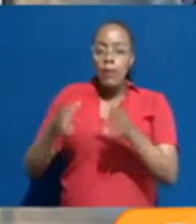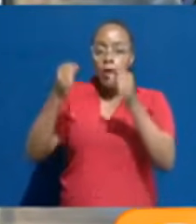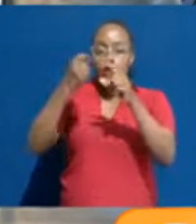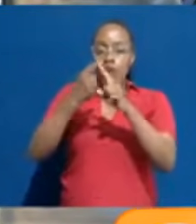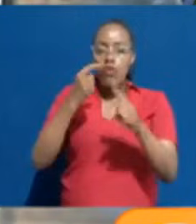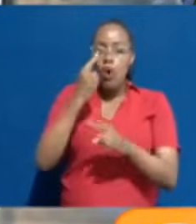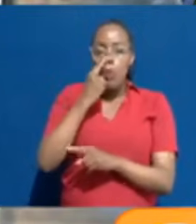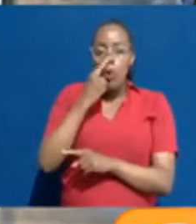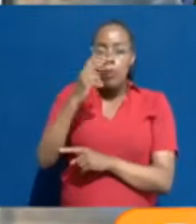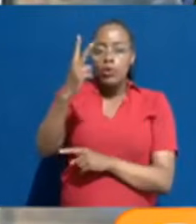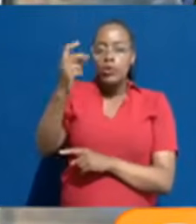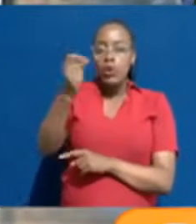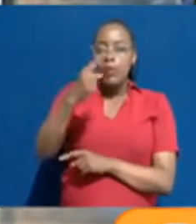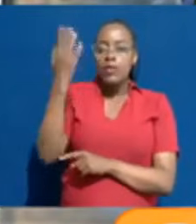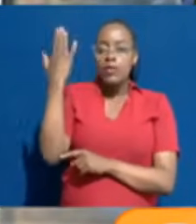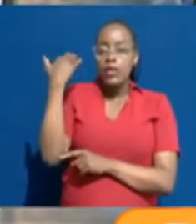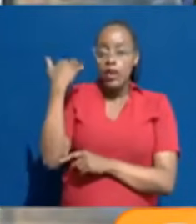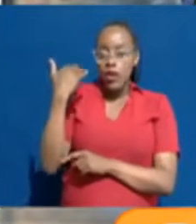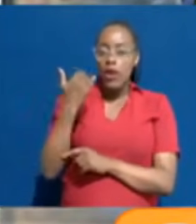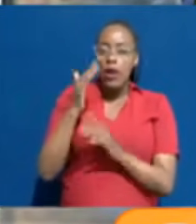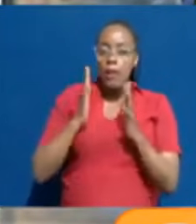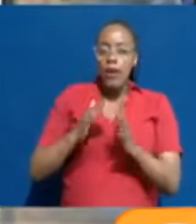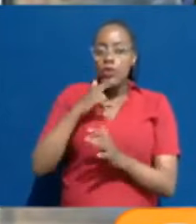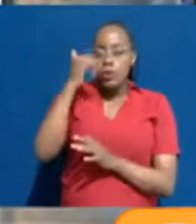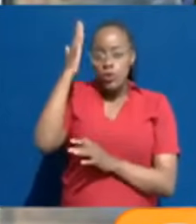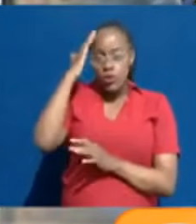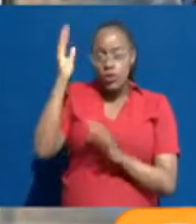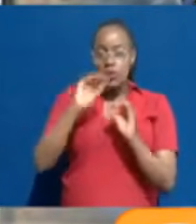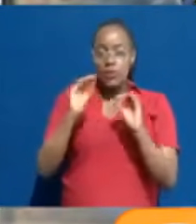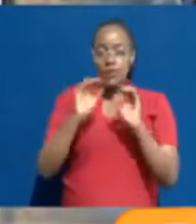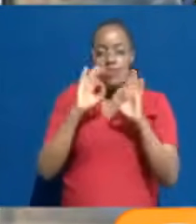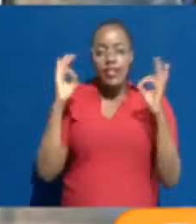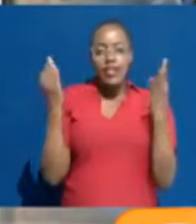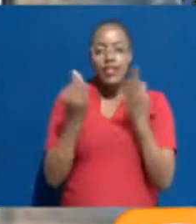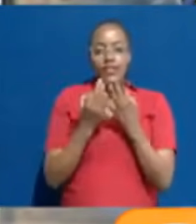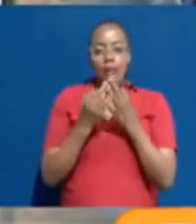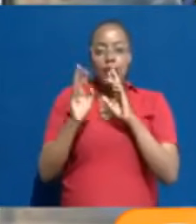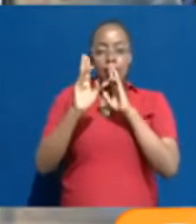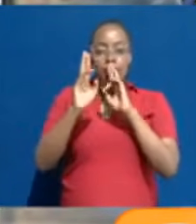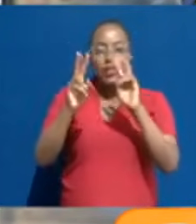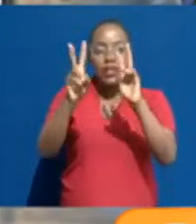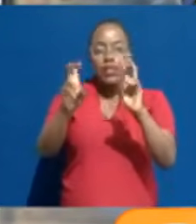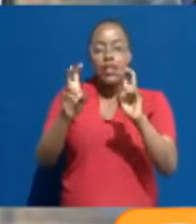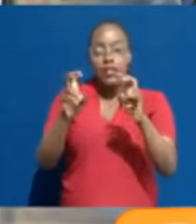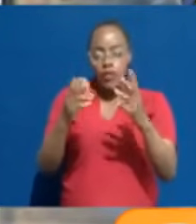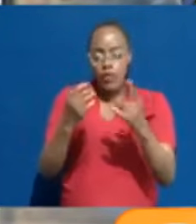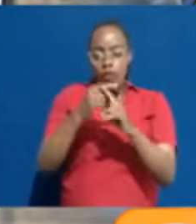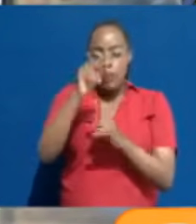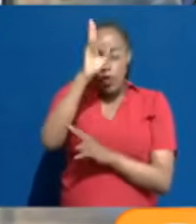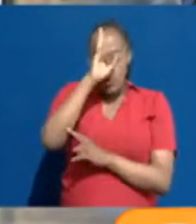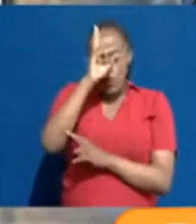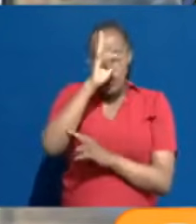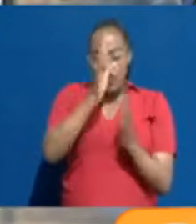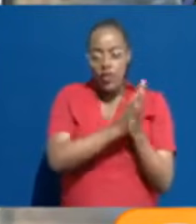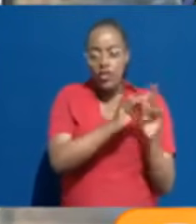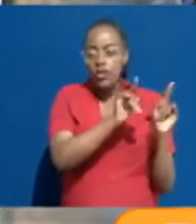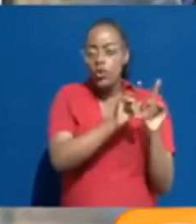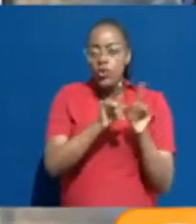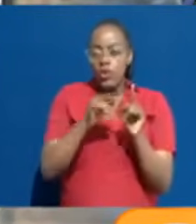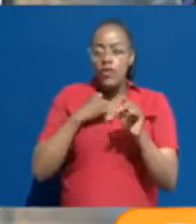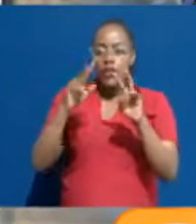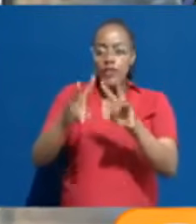home 2 months ago by an unknown man. Now, the family has reported the matter to police, as well as embarking on a